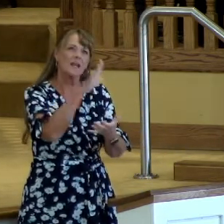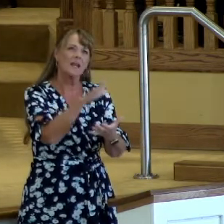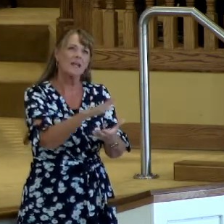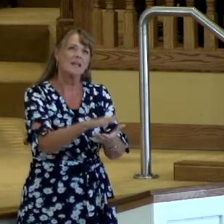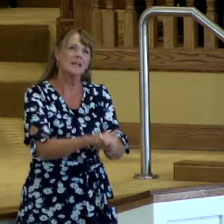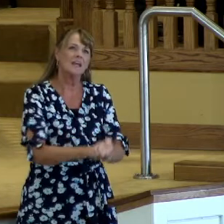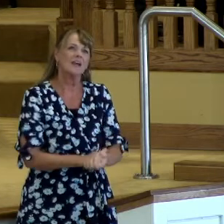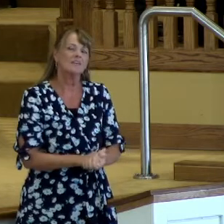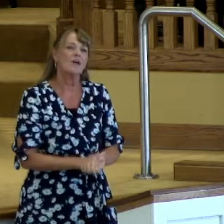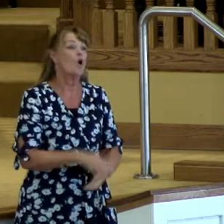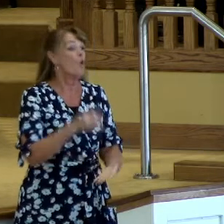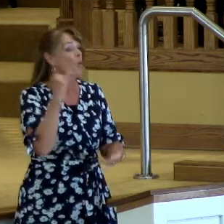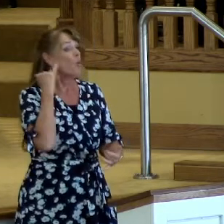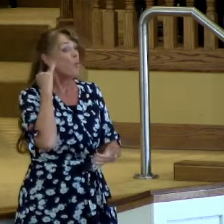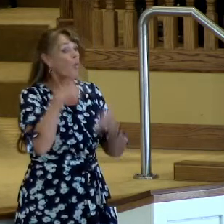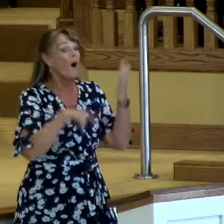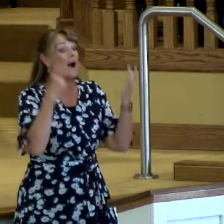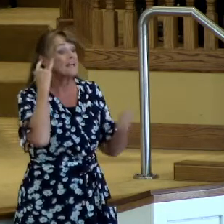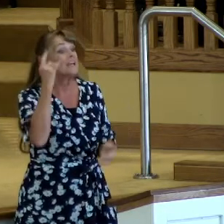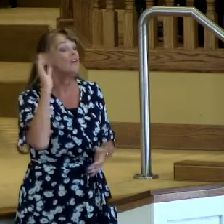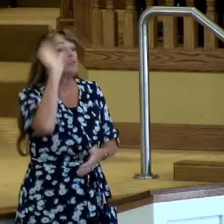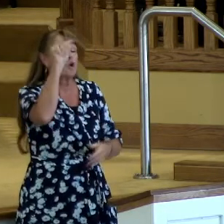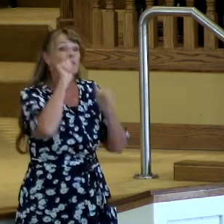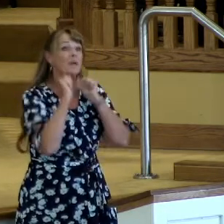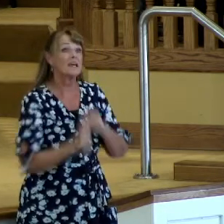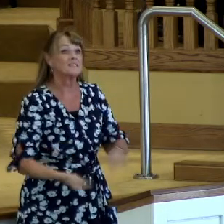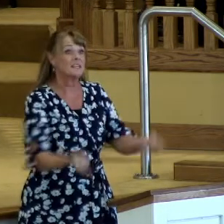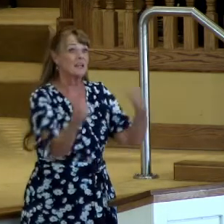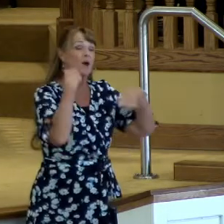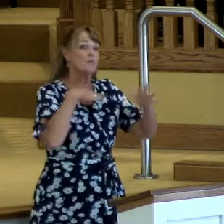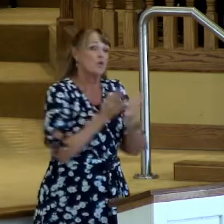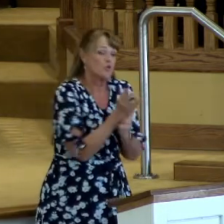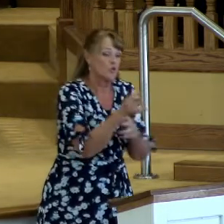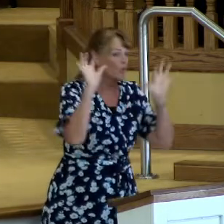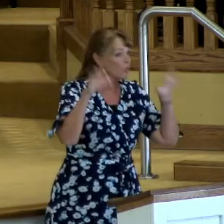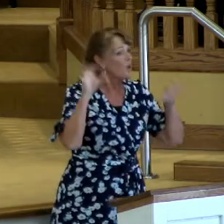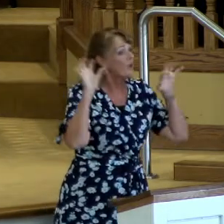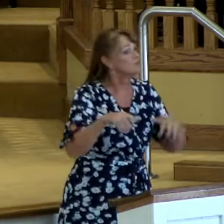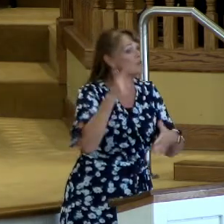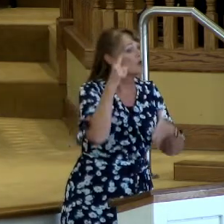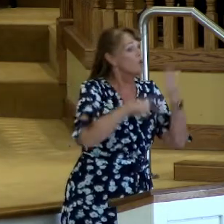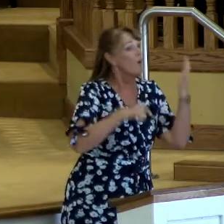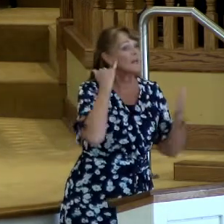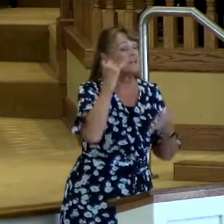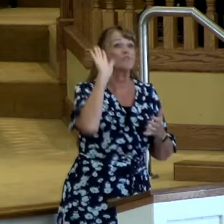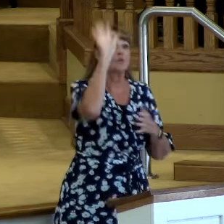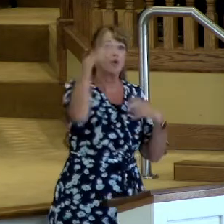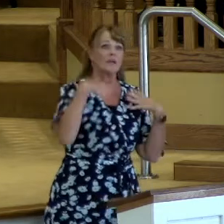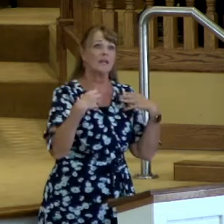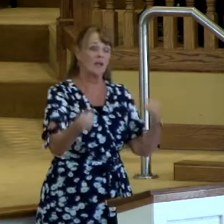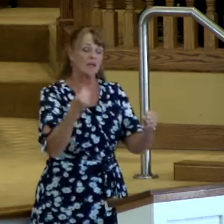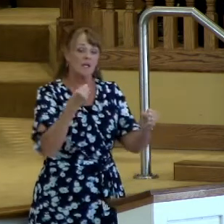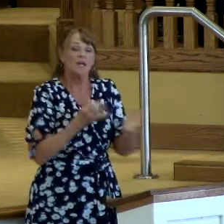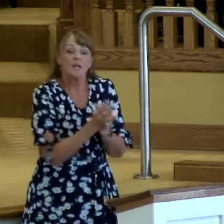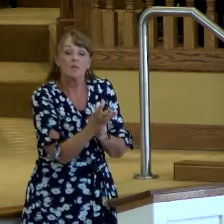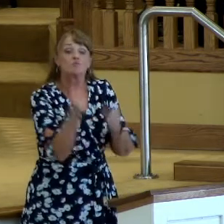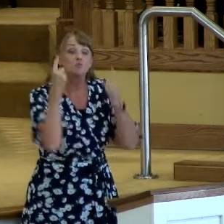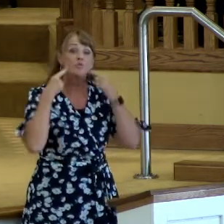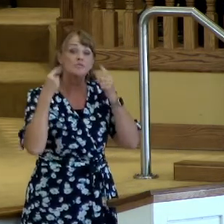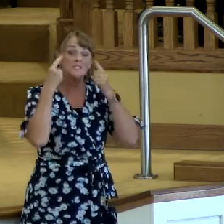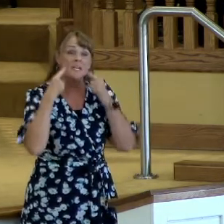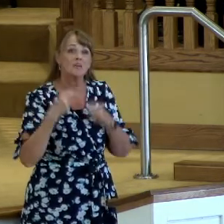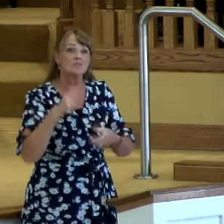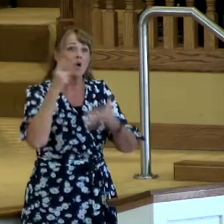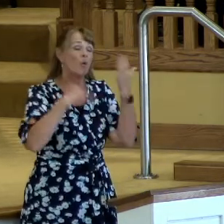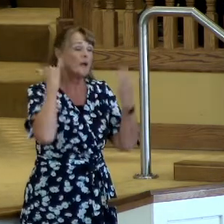believe. Cause what if your blessings come through raindrops? What if your healing comes through tears? What